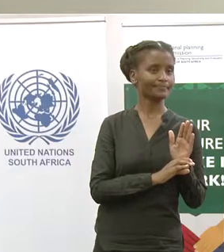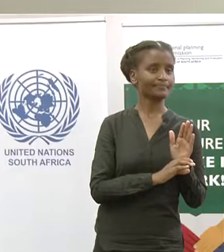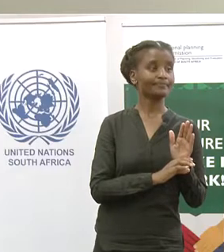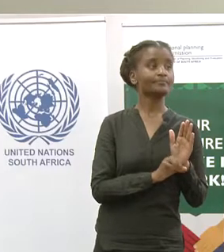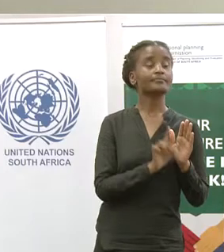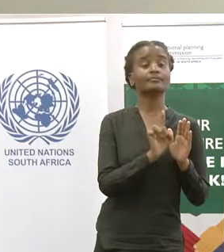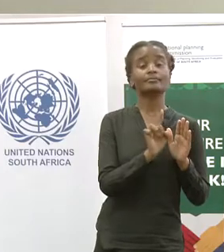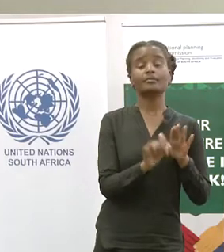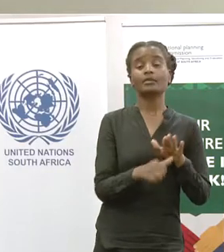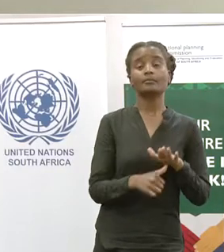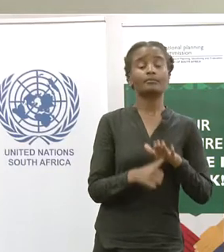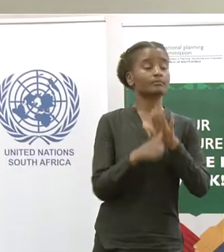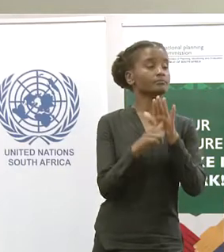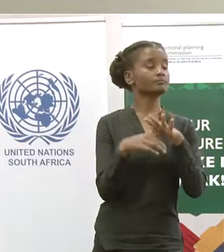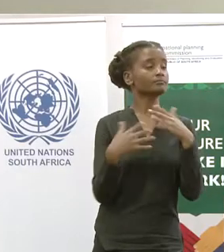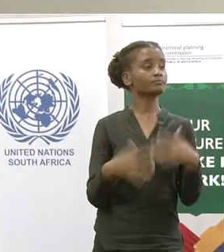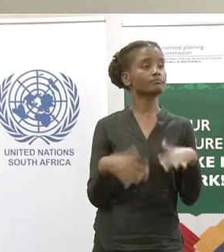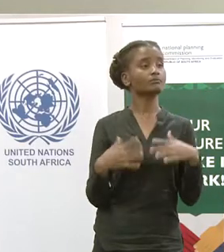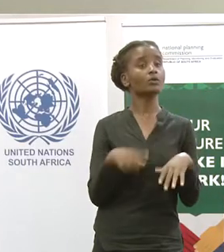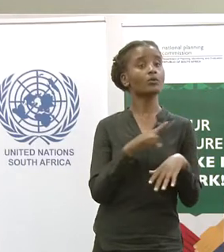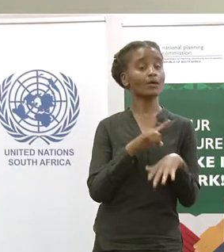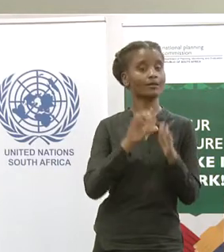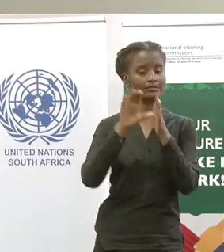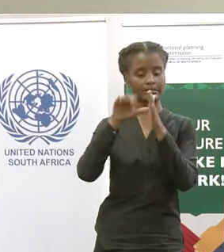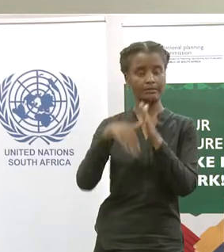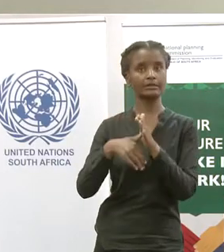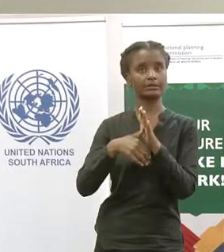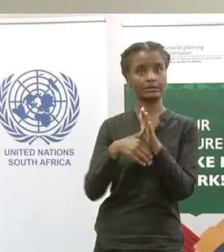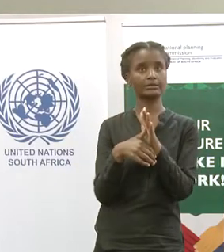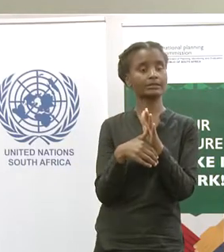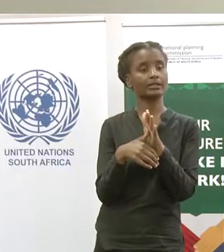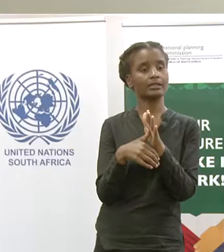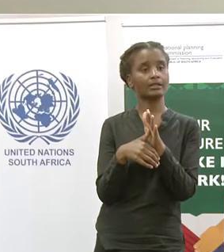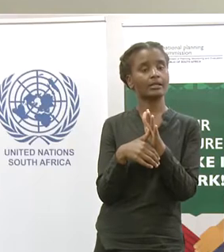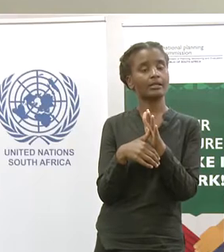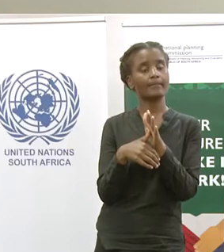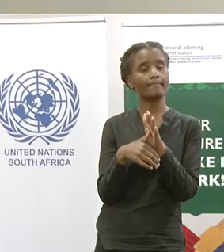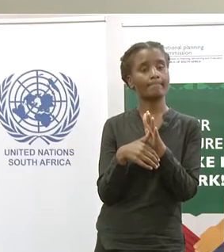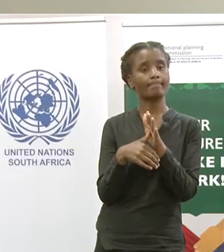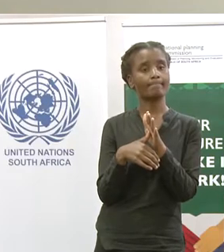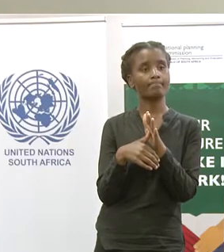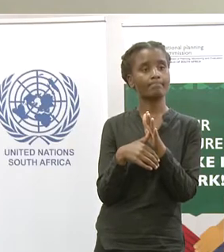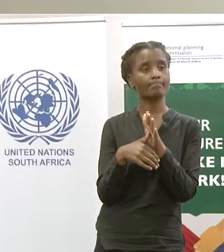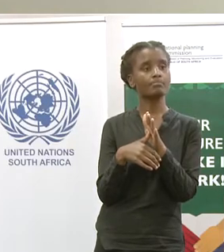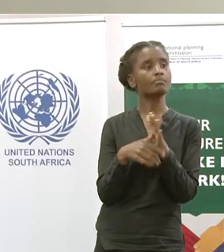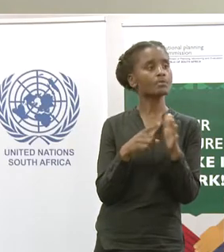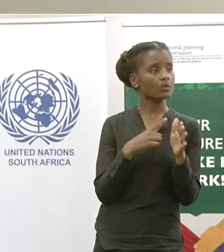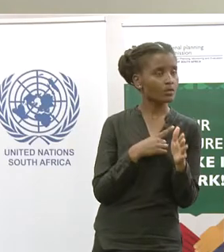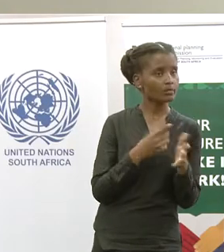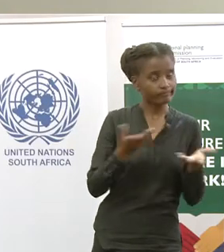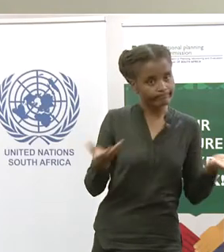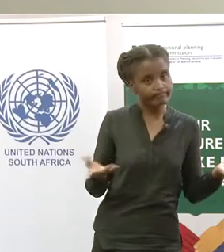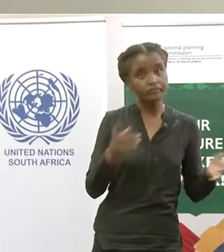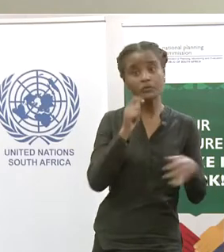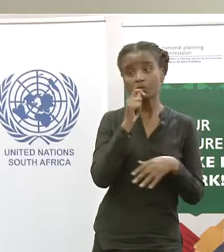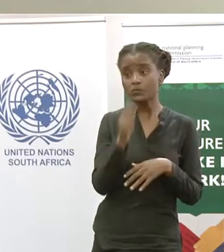a disability perspective, because really, you know, as you know, we still have to say more. I